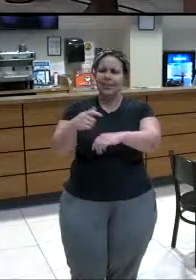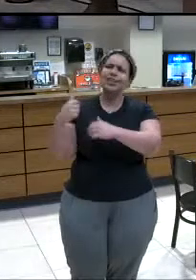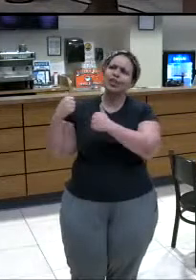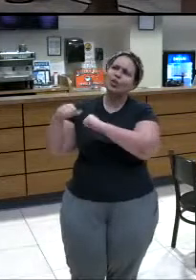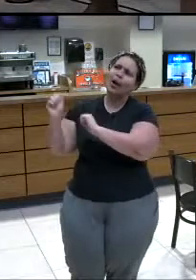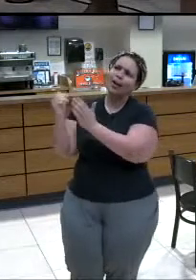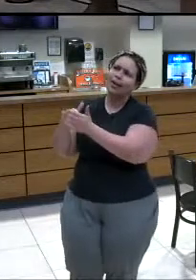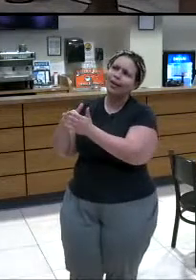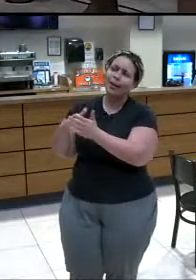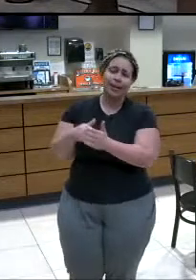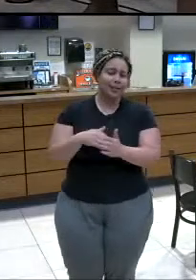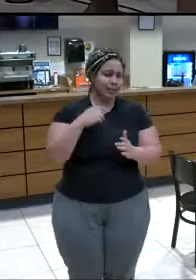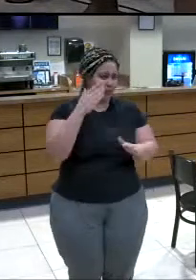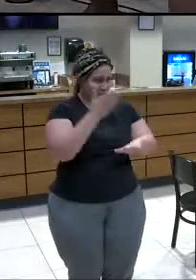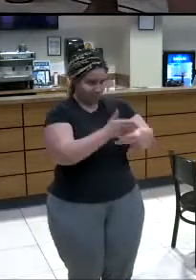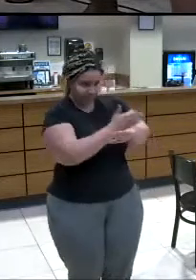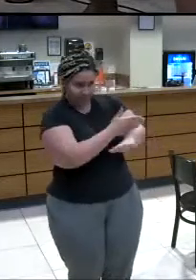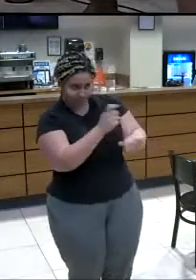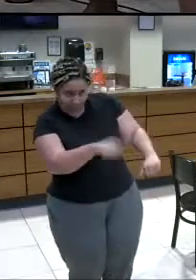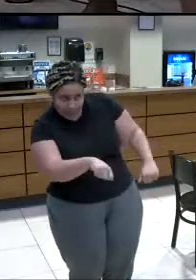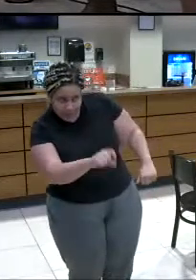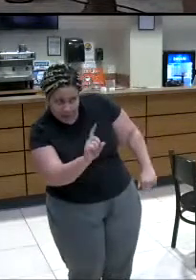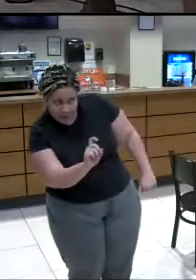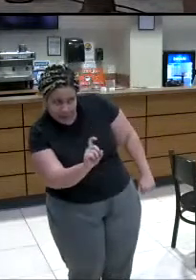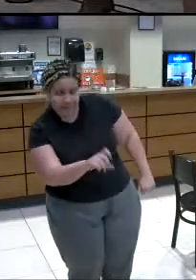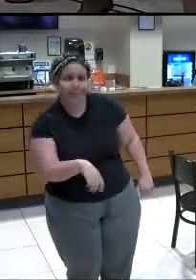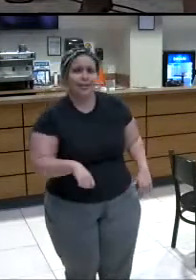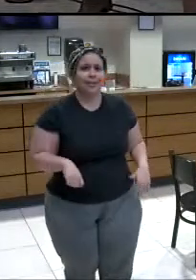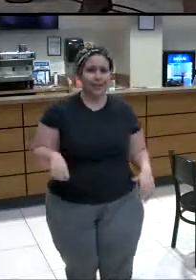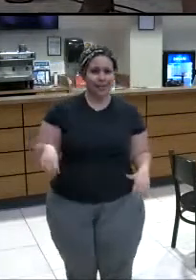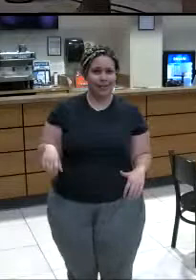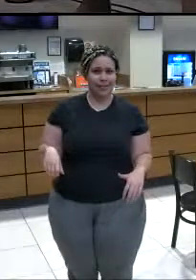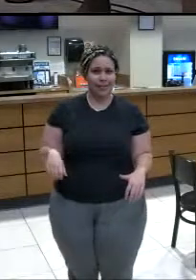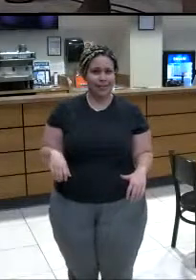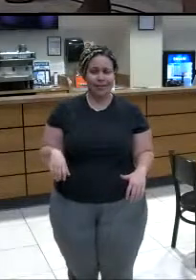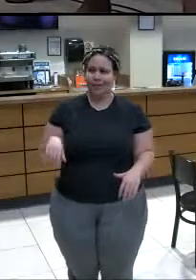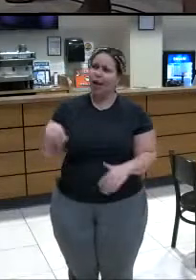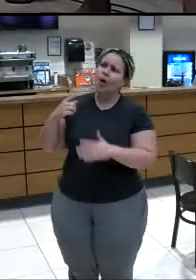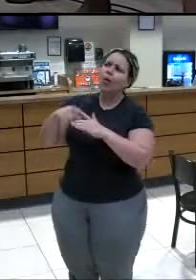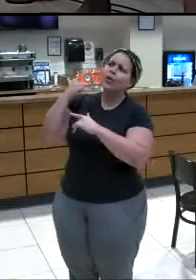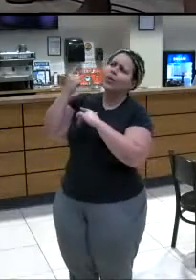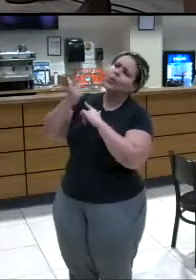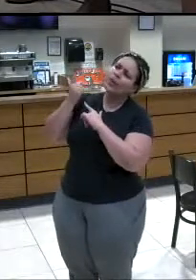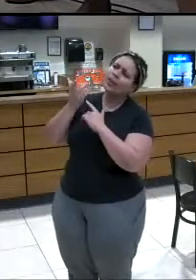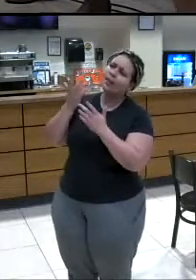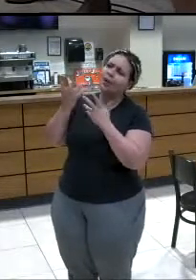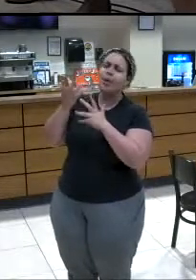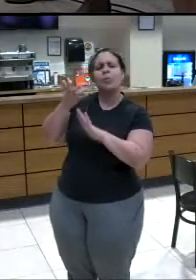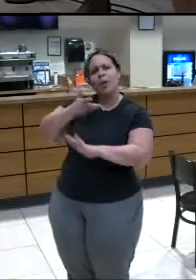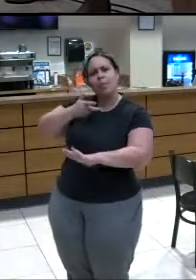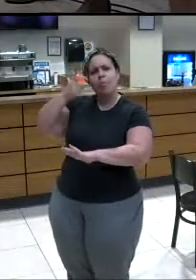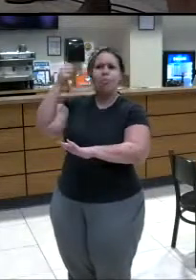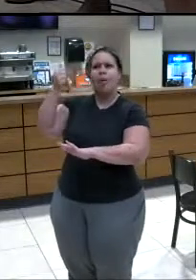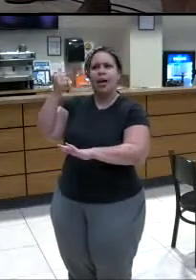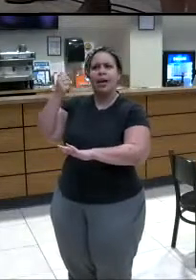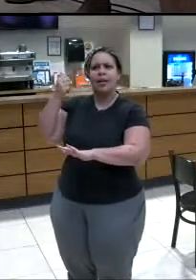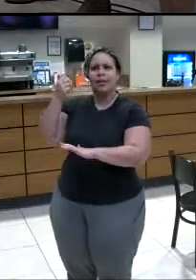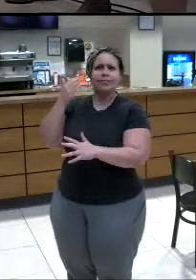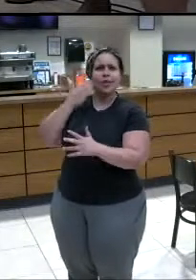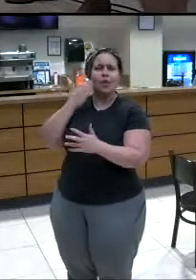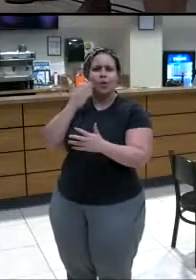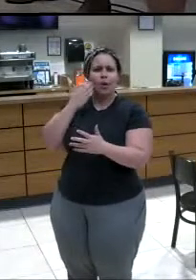You think you can do better? Dr. Anderson, what do you think might be a better,